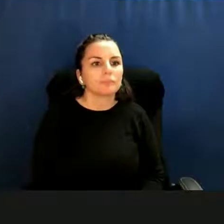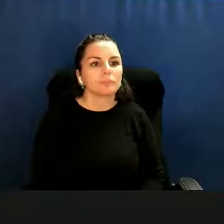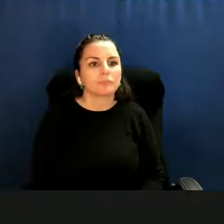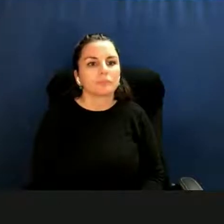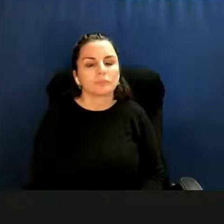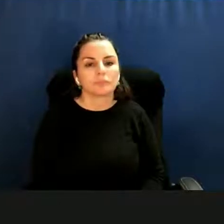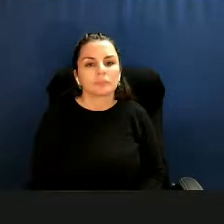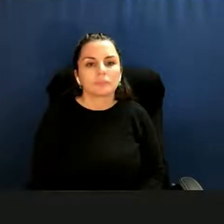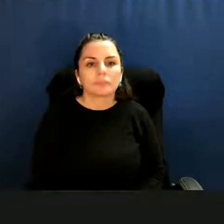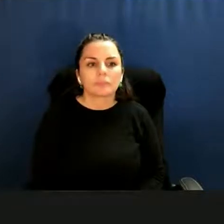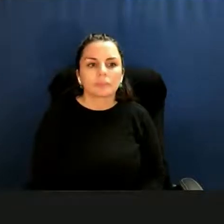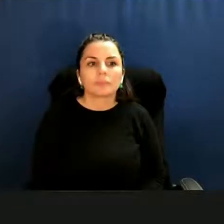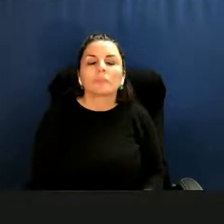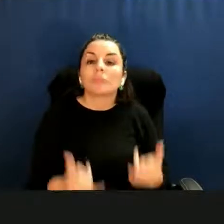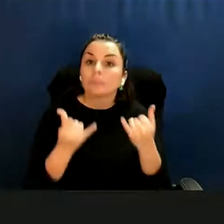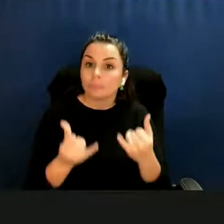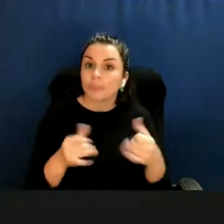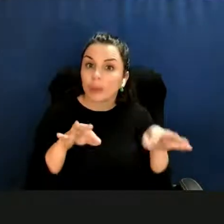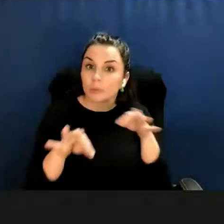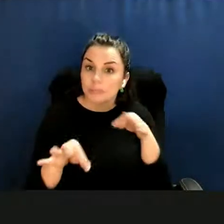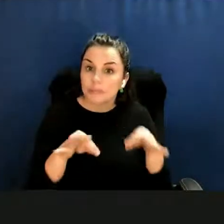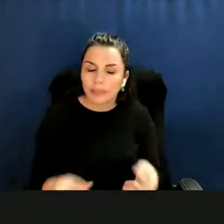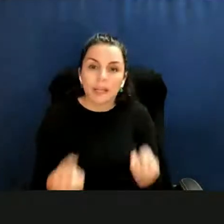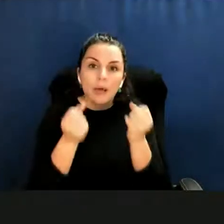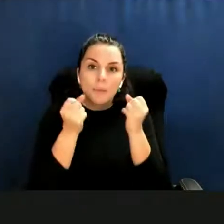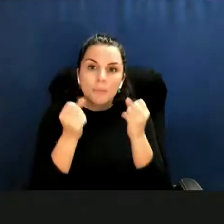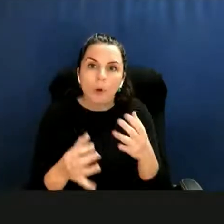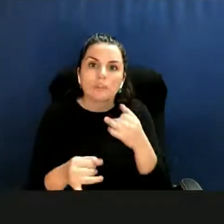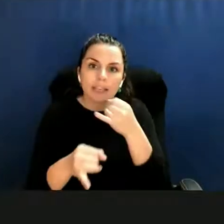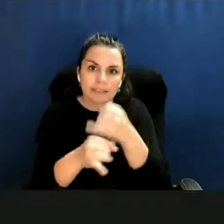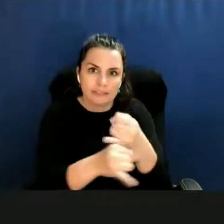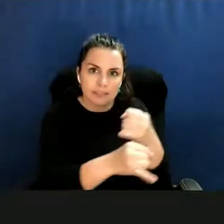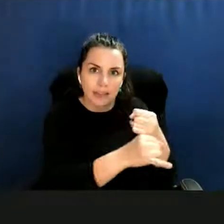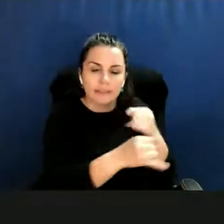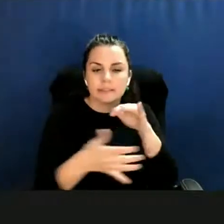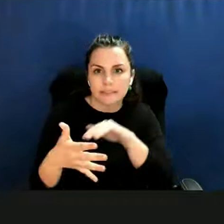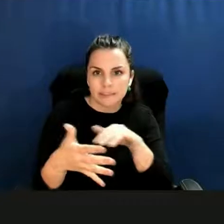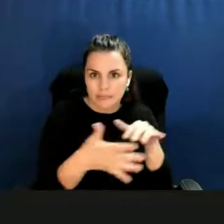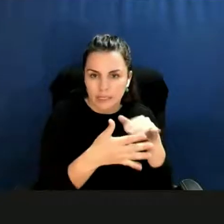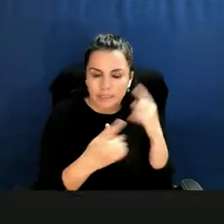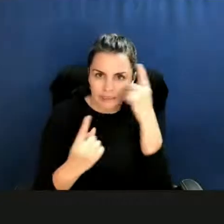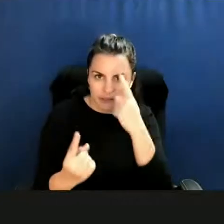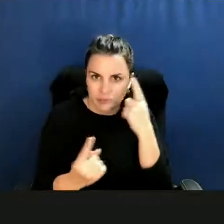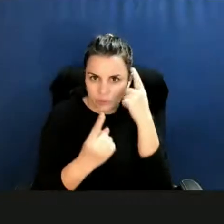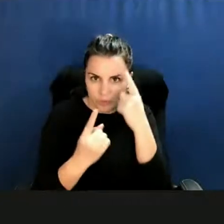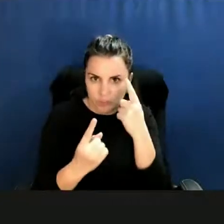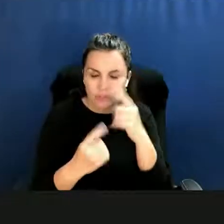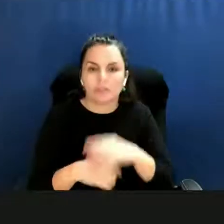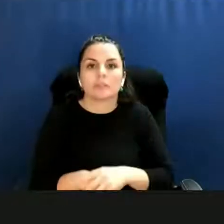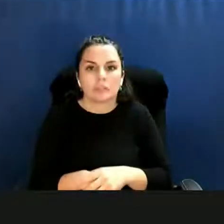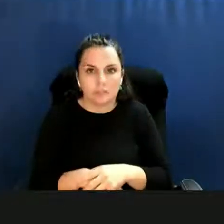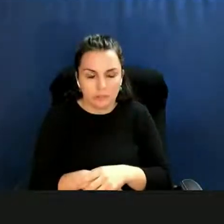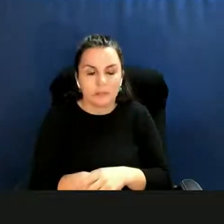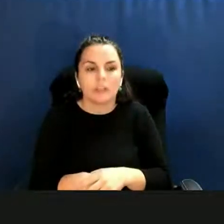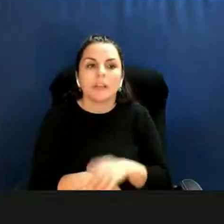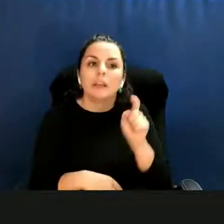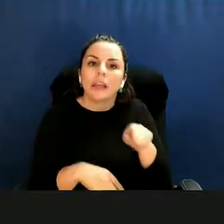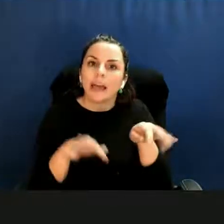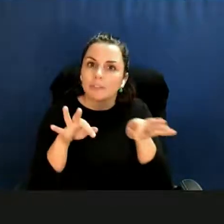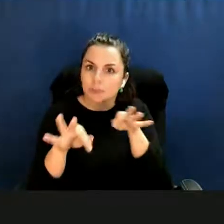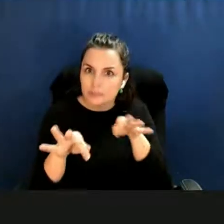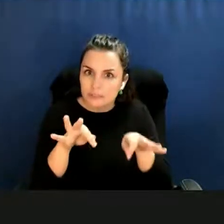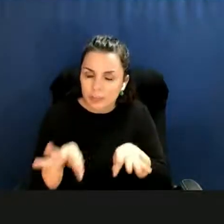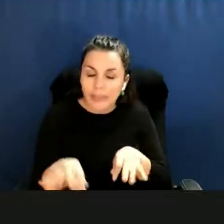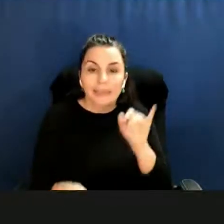So I want to take a moment to talk about multi-site study considerations, because you're going to need to indicate whether